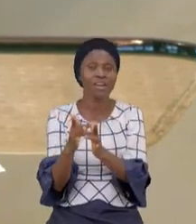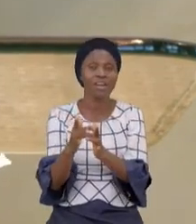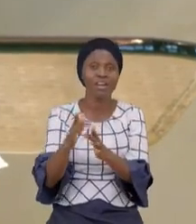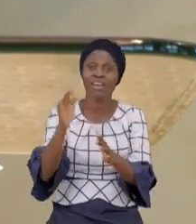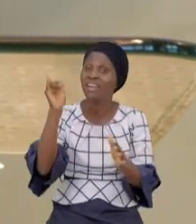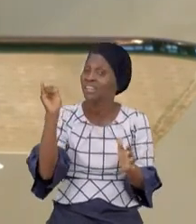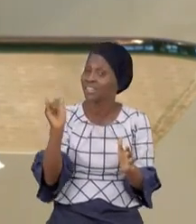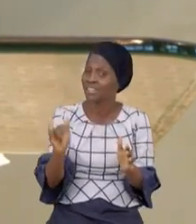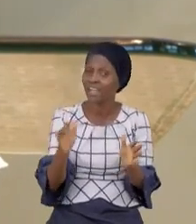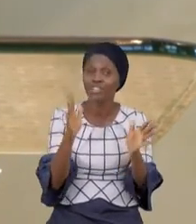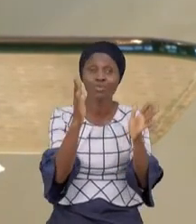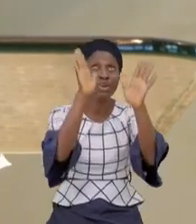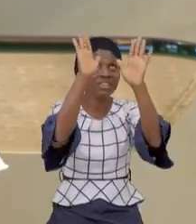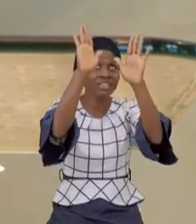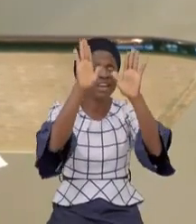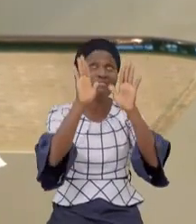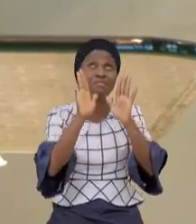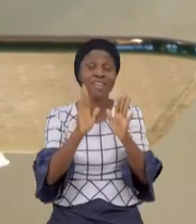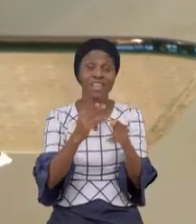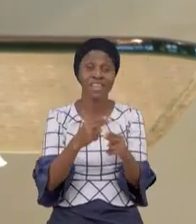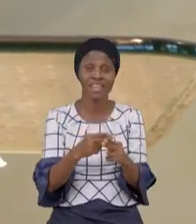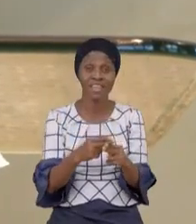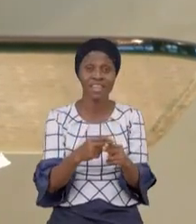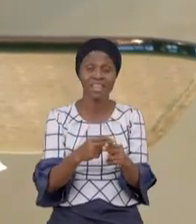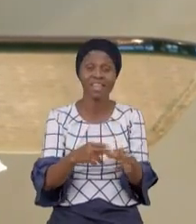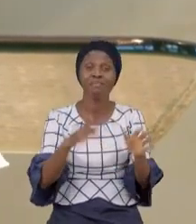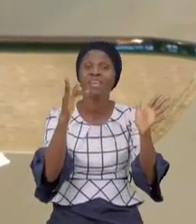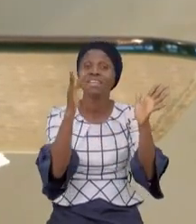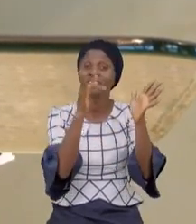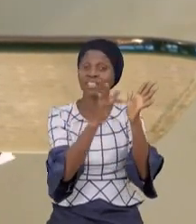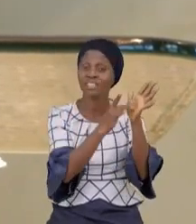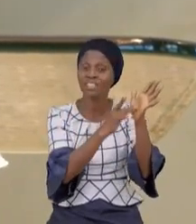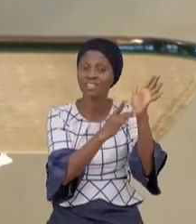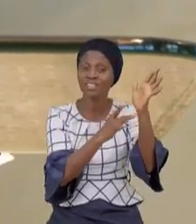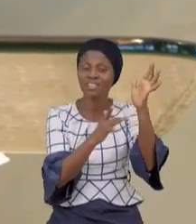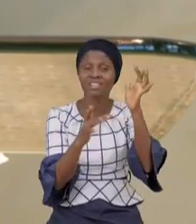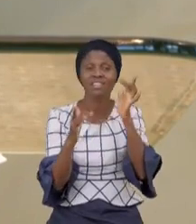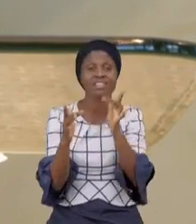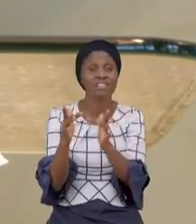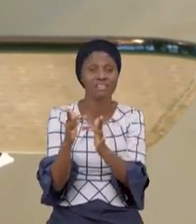Jesus, Jesus, that wonderful name,